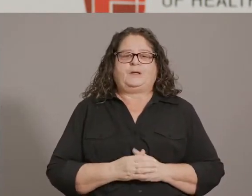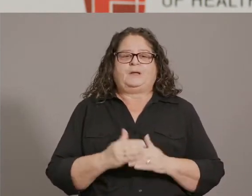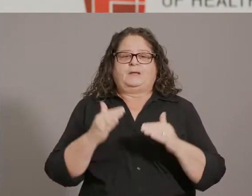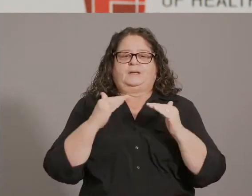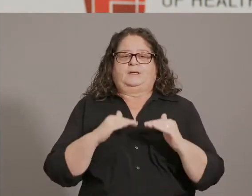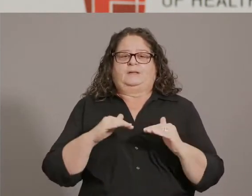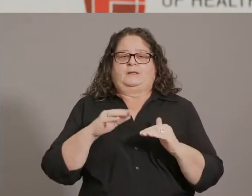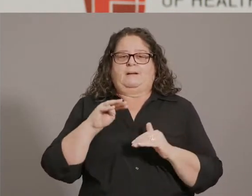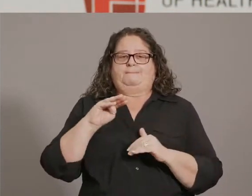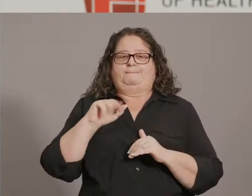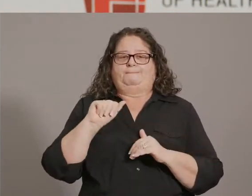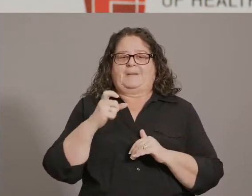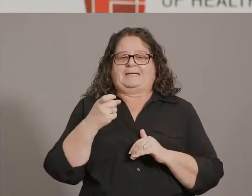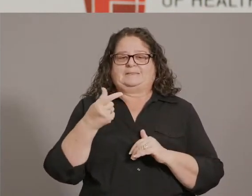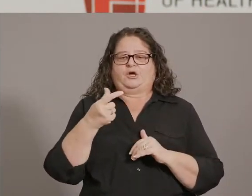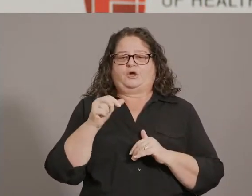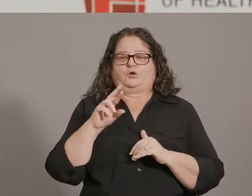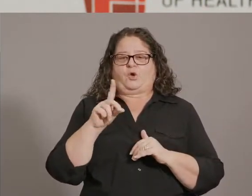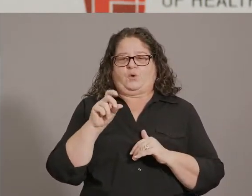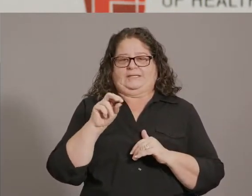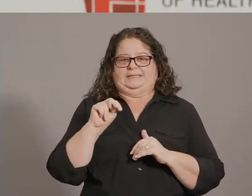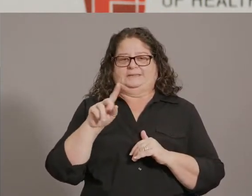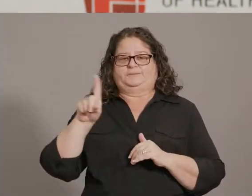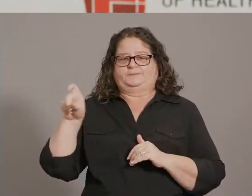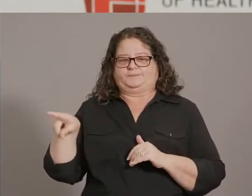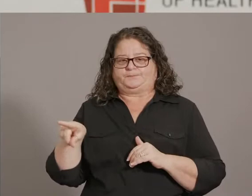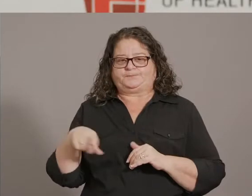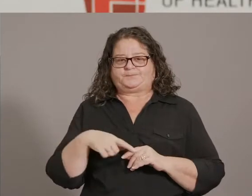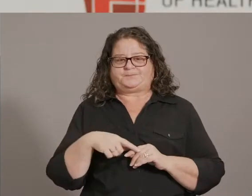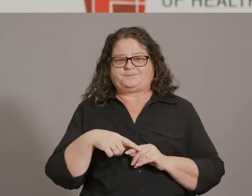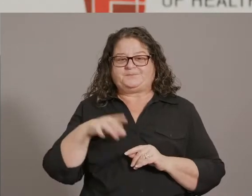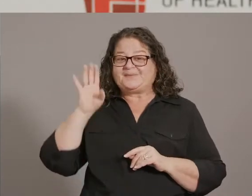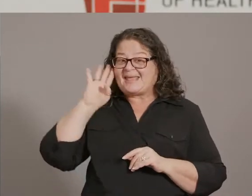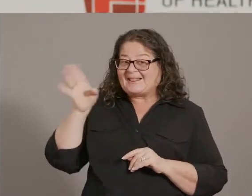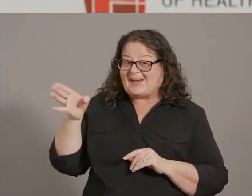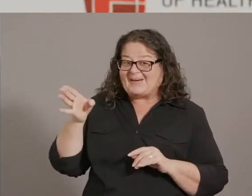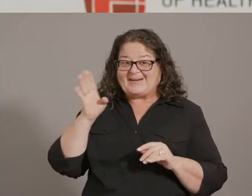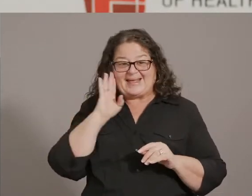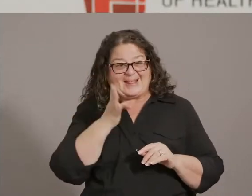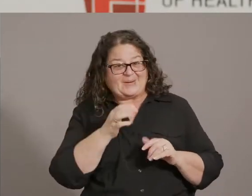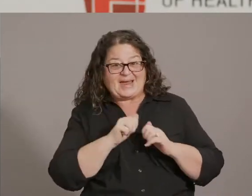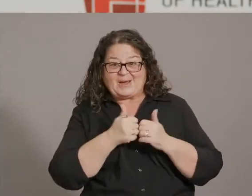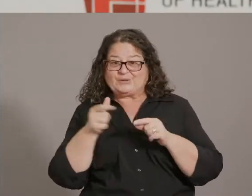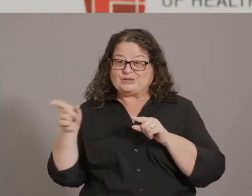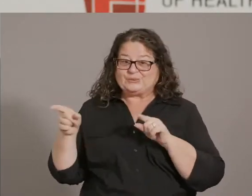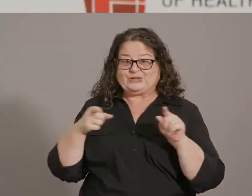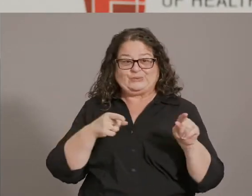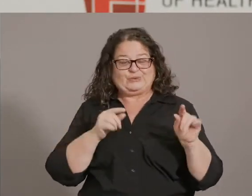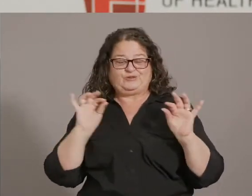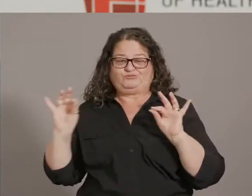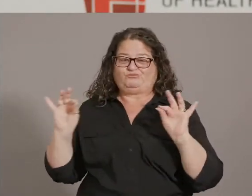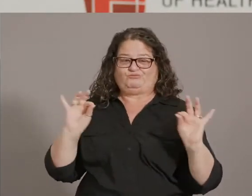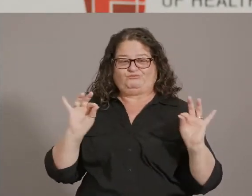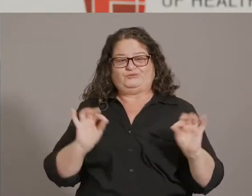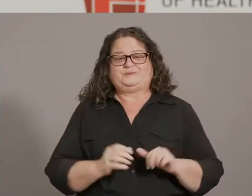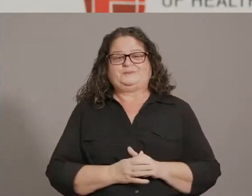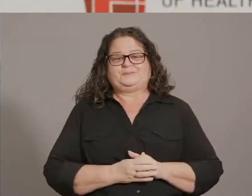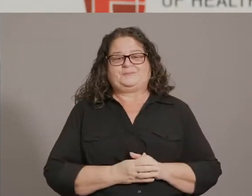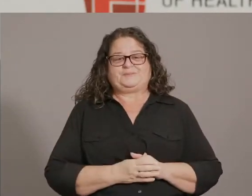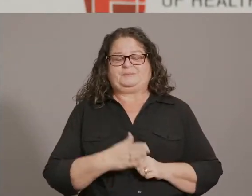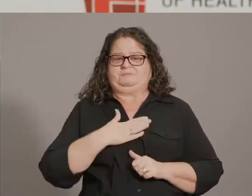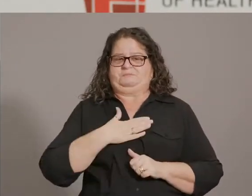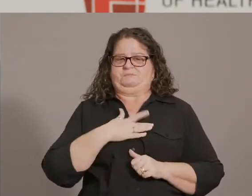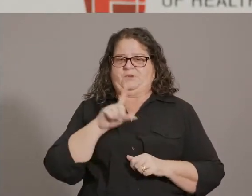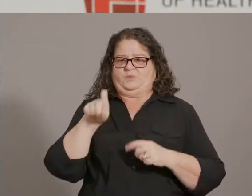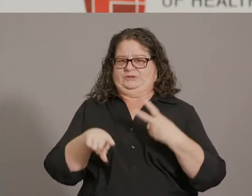Max. Hey, how's it going? Good, how are you? Great. So my question for you is a two-parter to